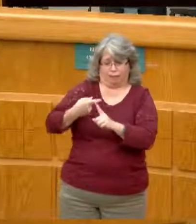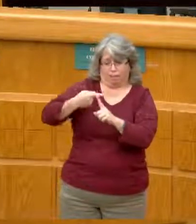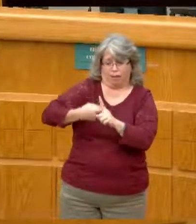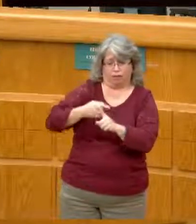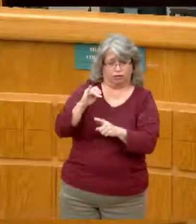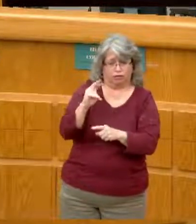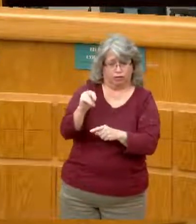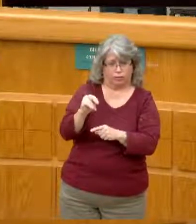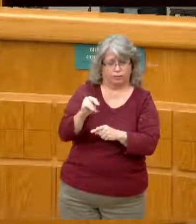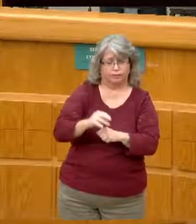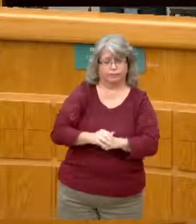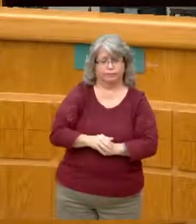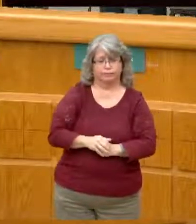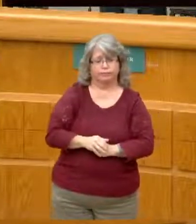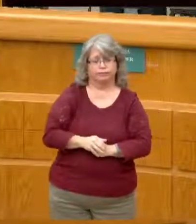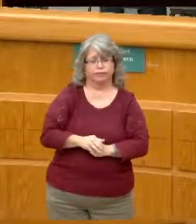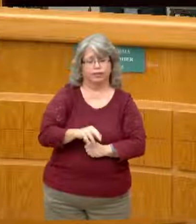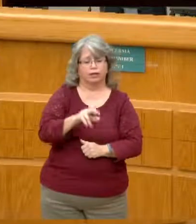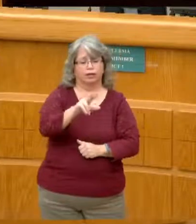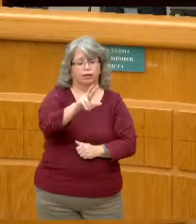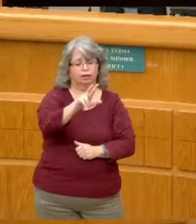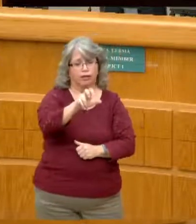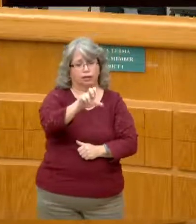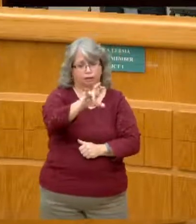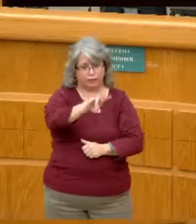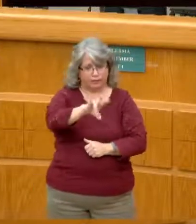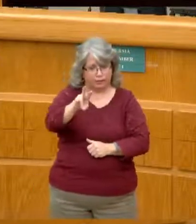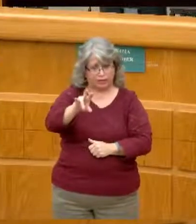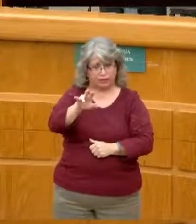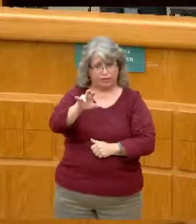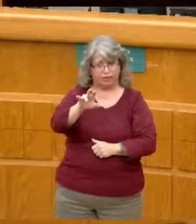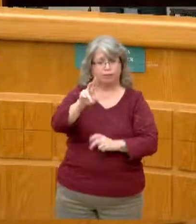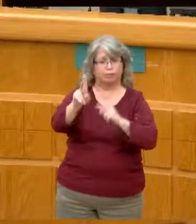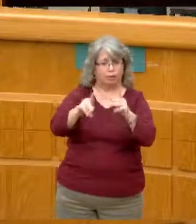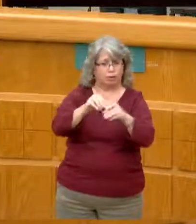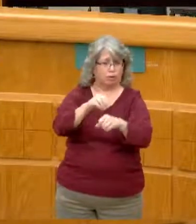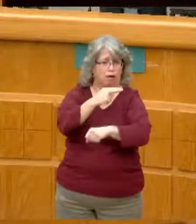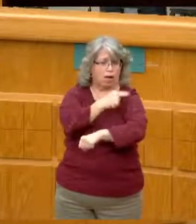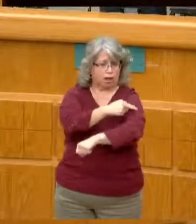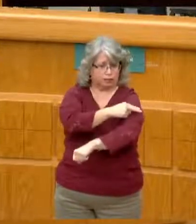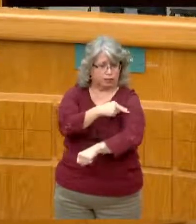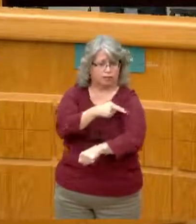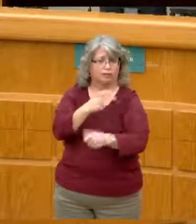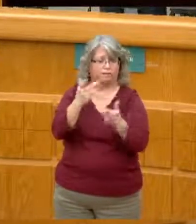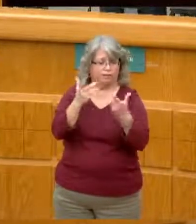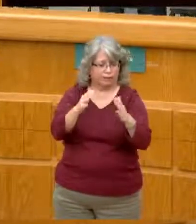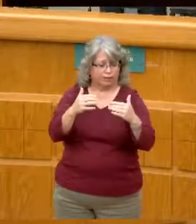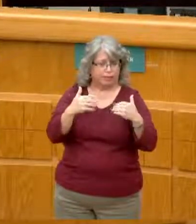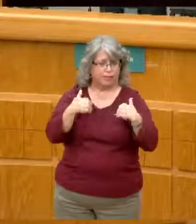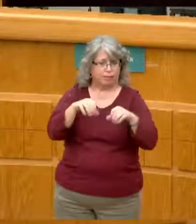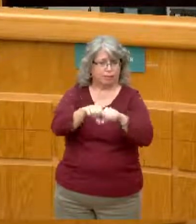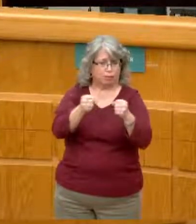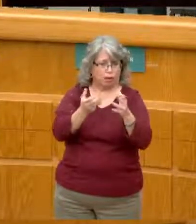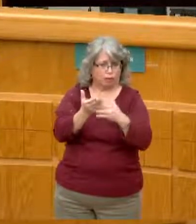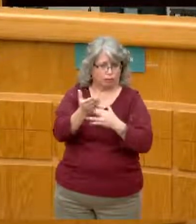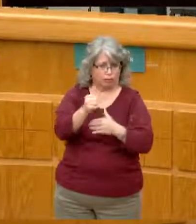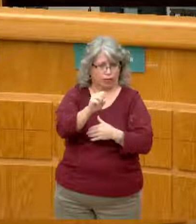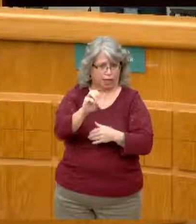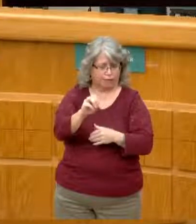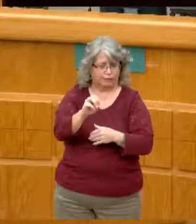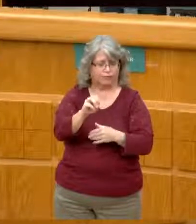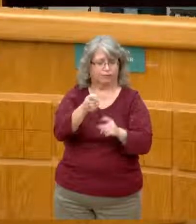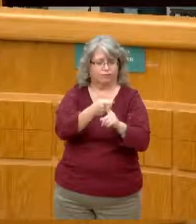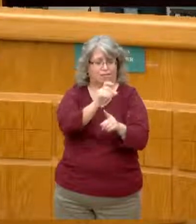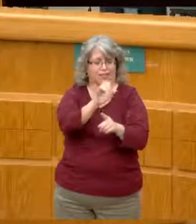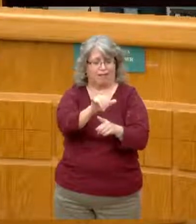been 377 folks hospitalized that were vaccine breakthrough cases, and of those, we've had 97 deaths. Next